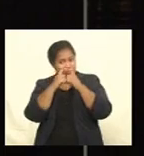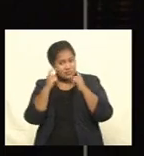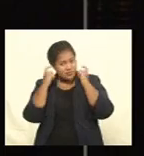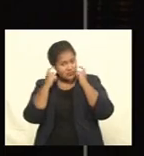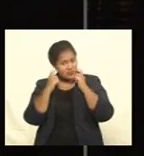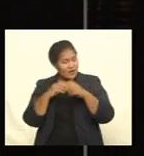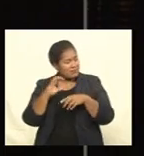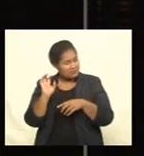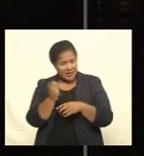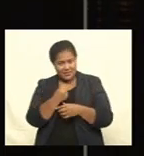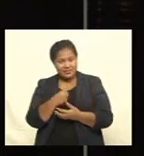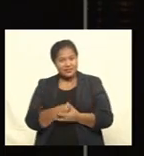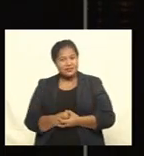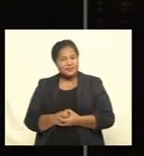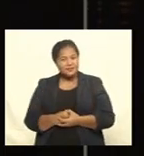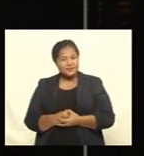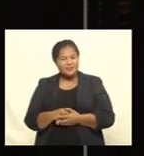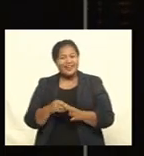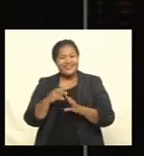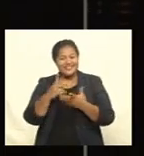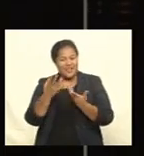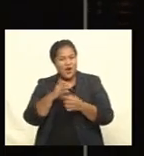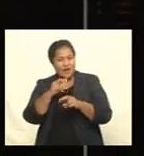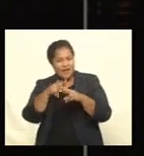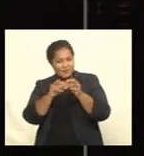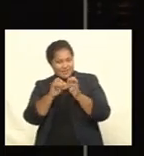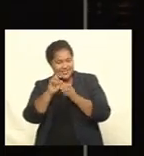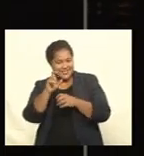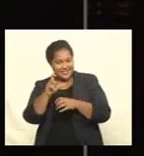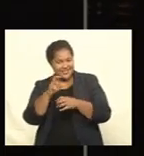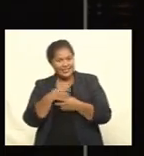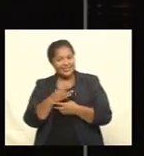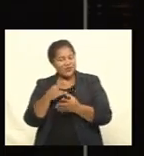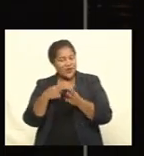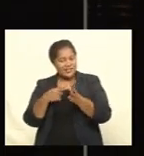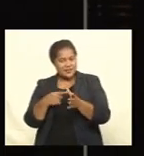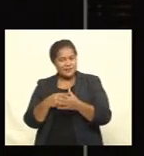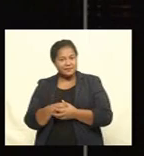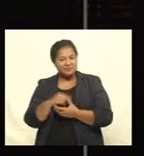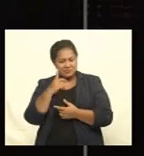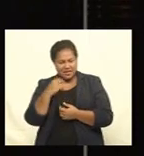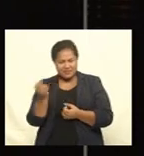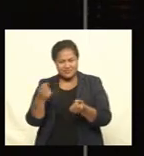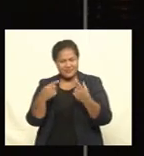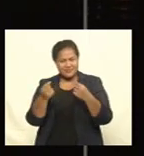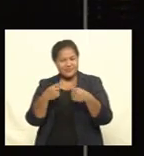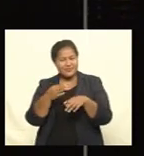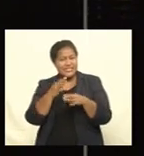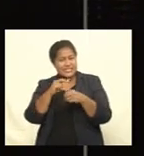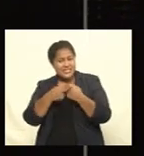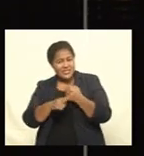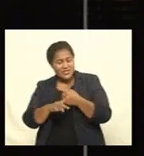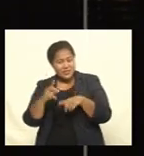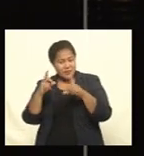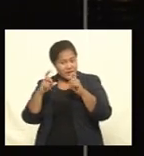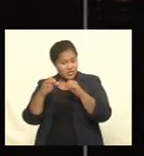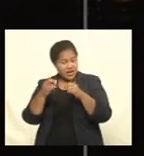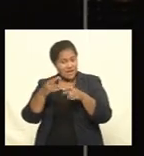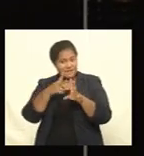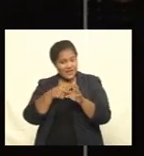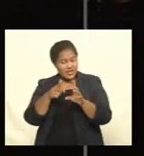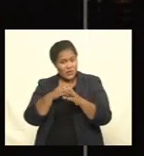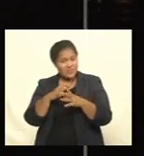be made mandatory? Visit our FBC News website to answer. You can also send us newsworthy pictures and videos. Email